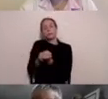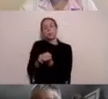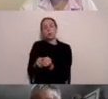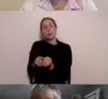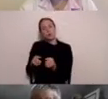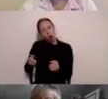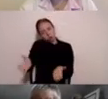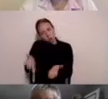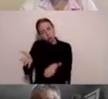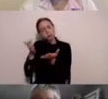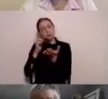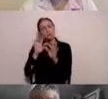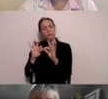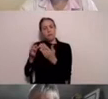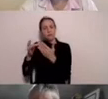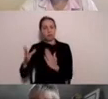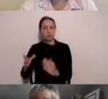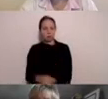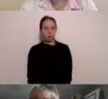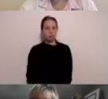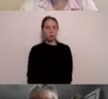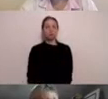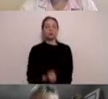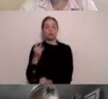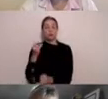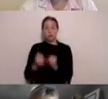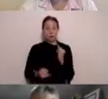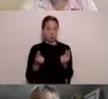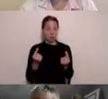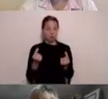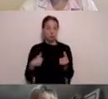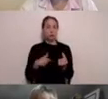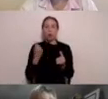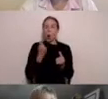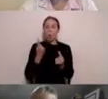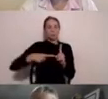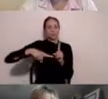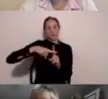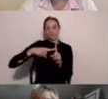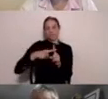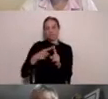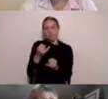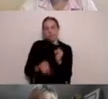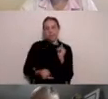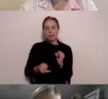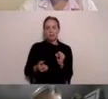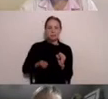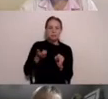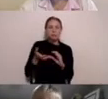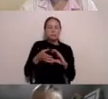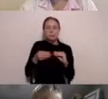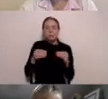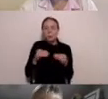same challenges. And then we always ended by sharing some upside stories, some examples of the silver linings, the kind acts,